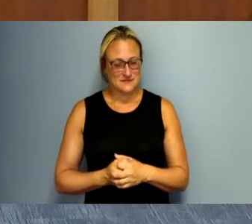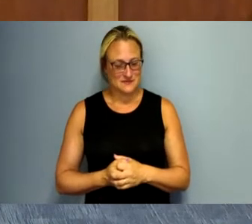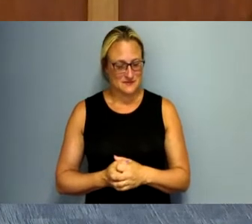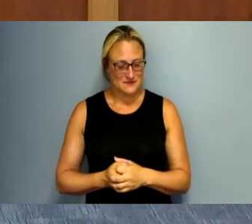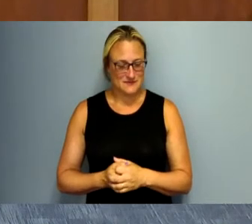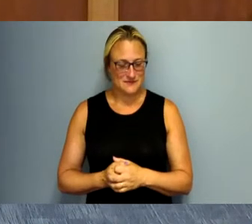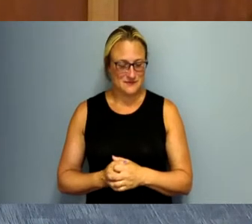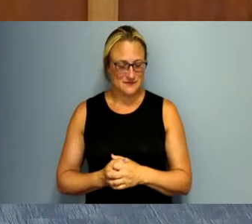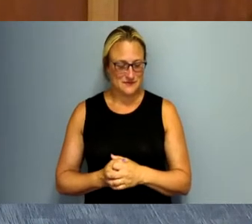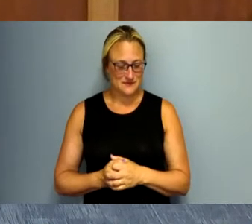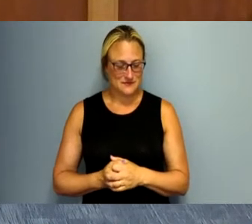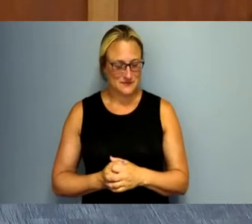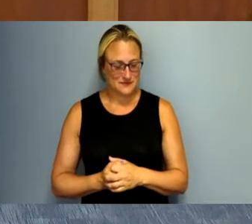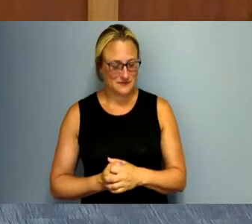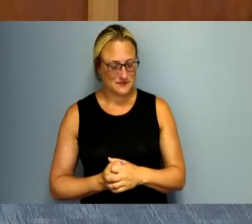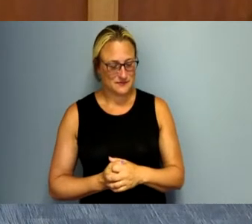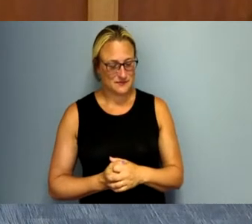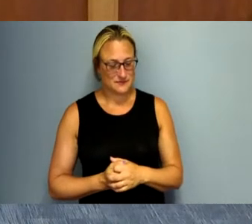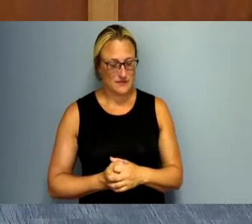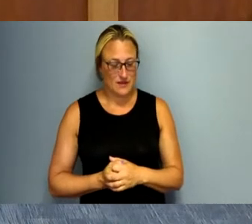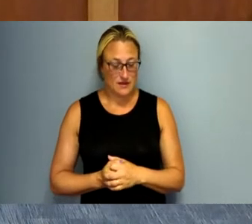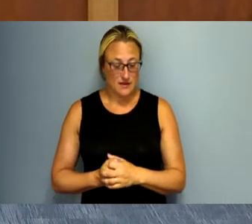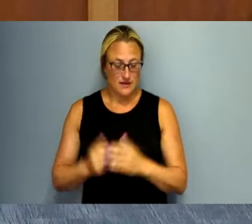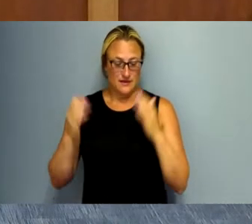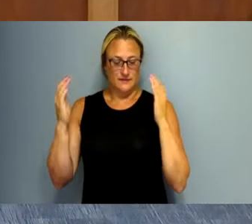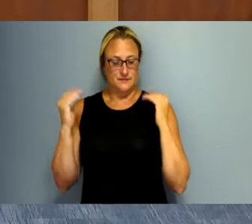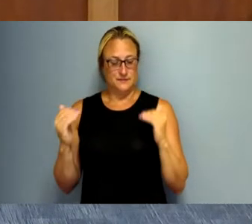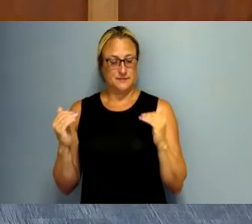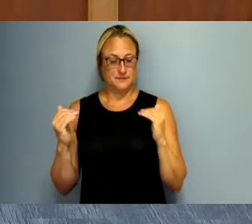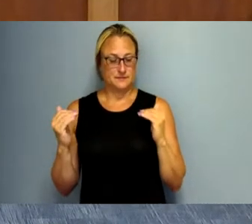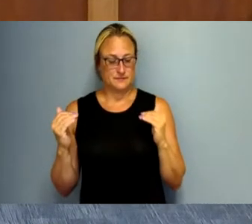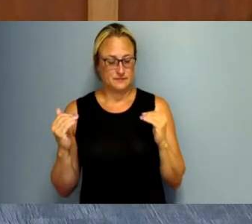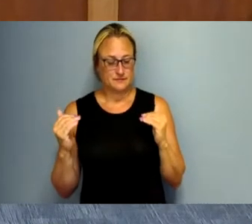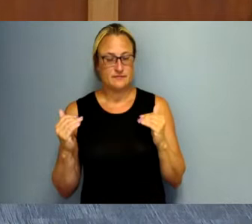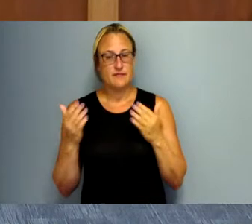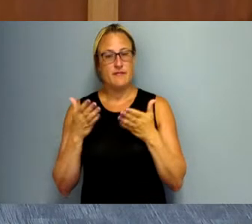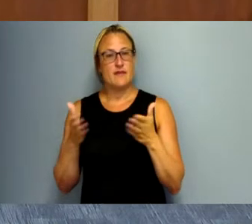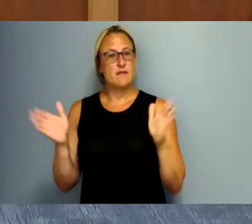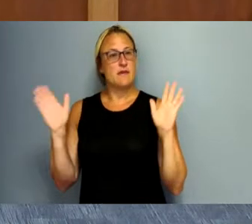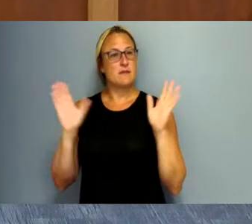Okay. All right, so we're moving into public comment.